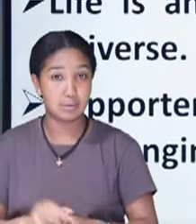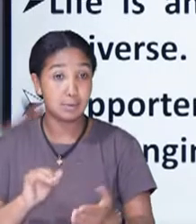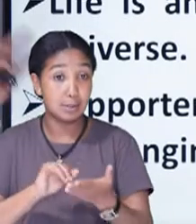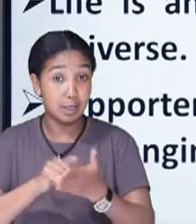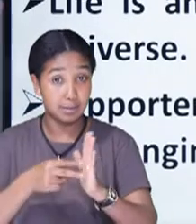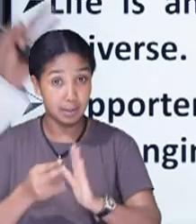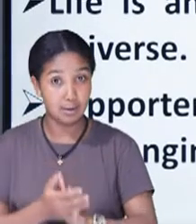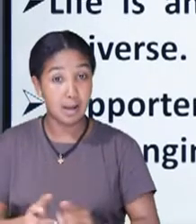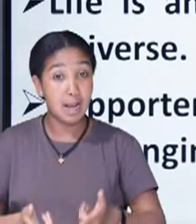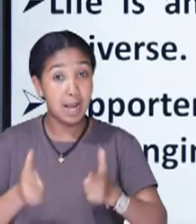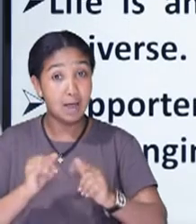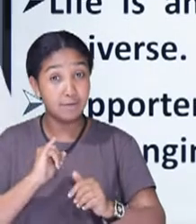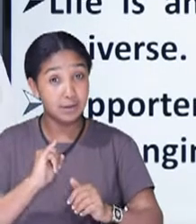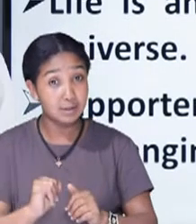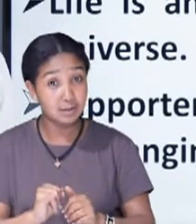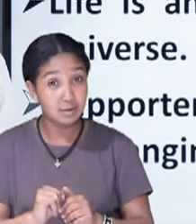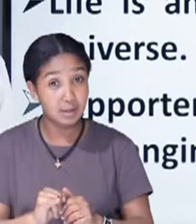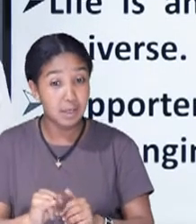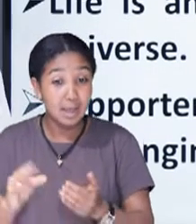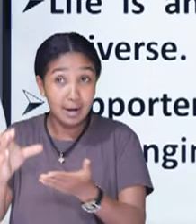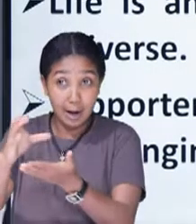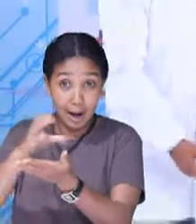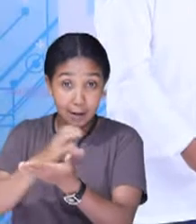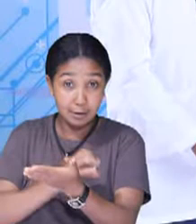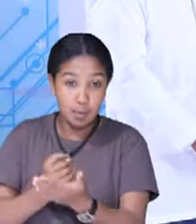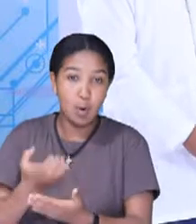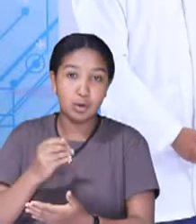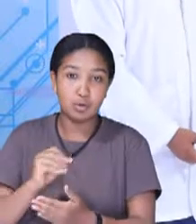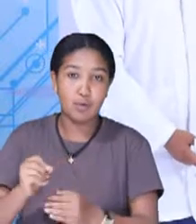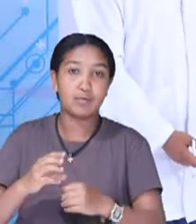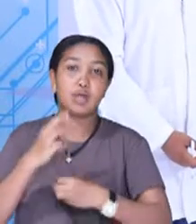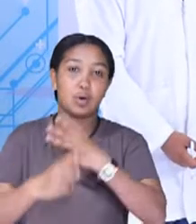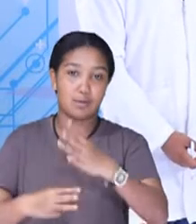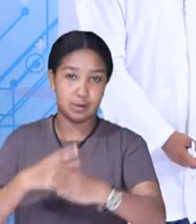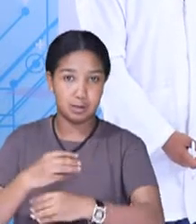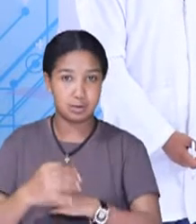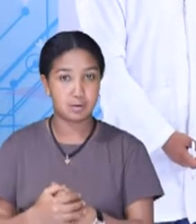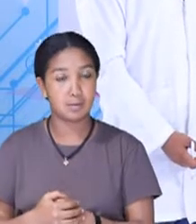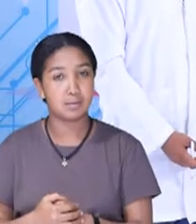That means life is an inherent property of the universe.